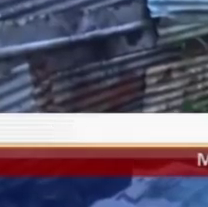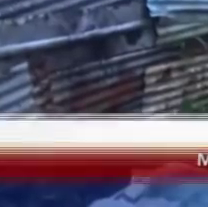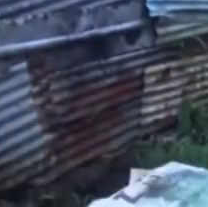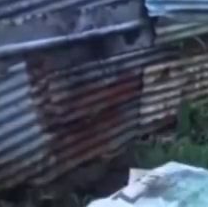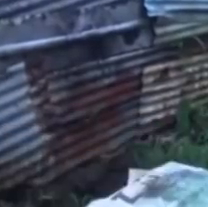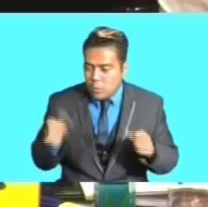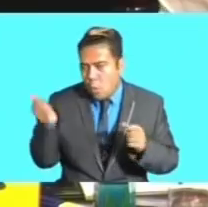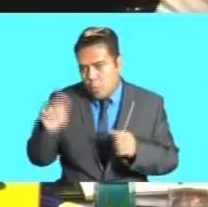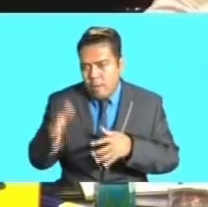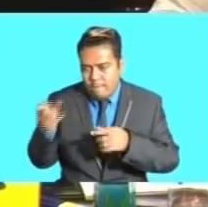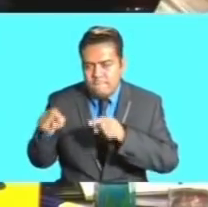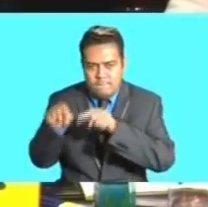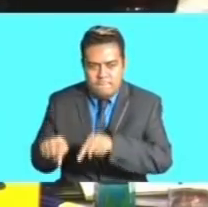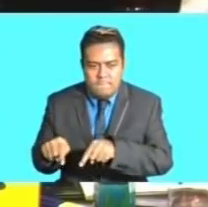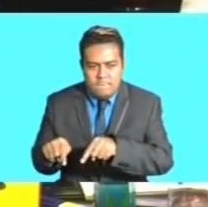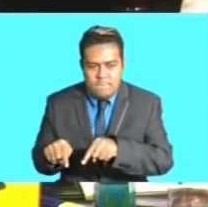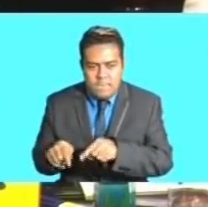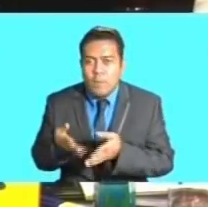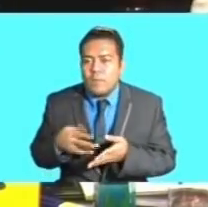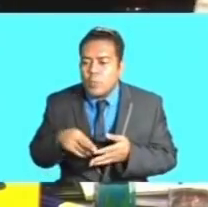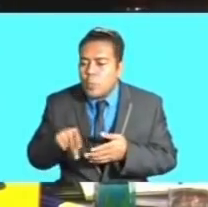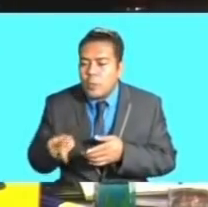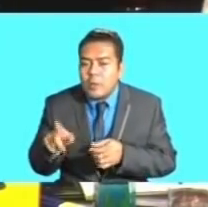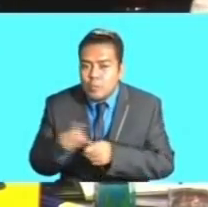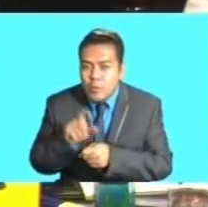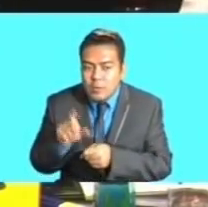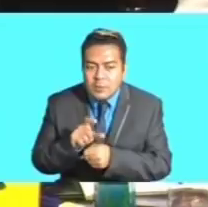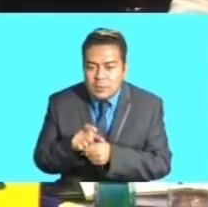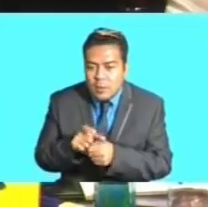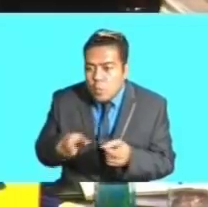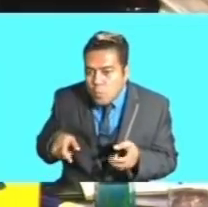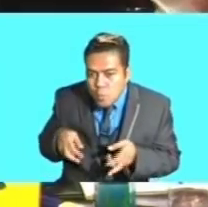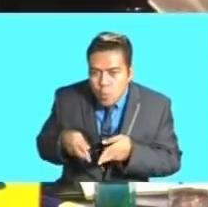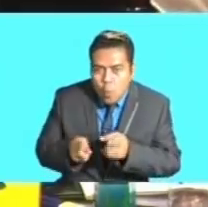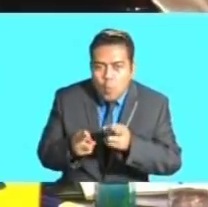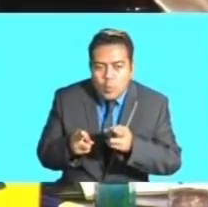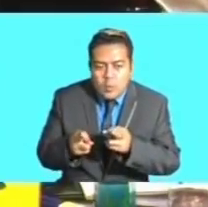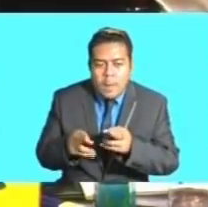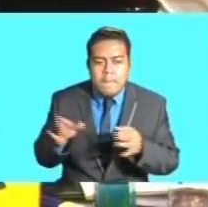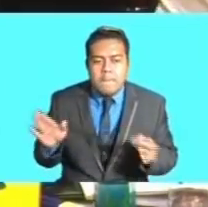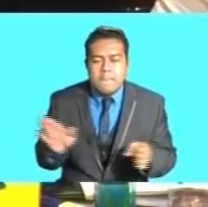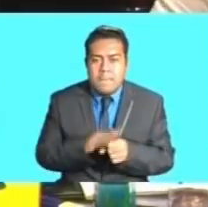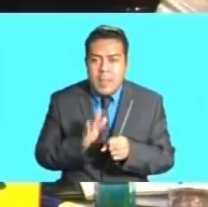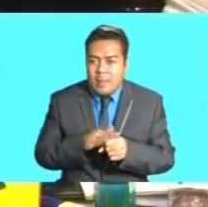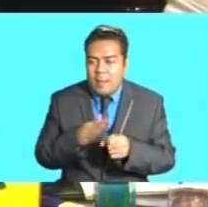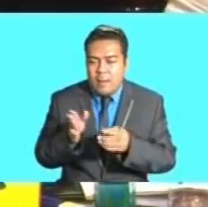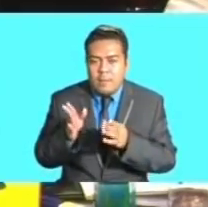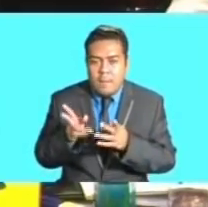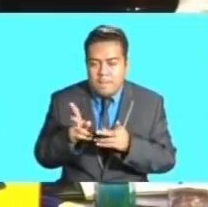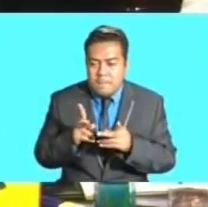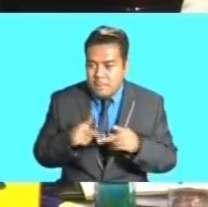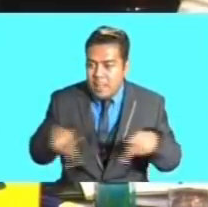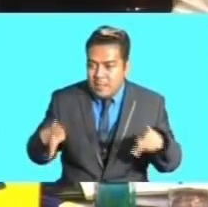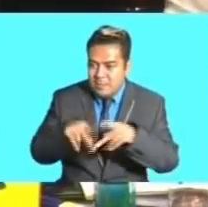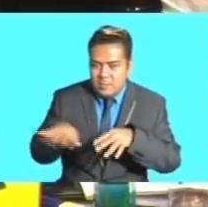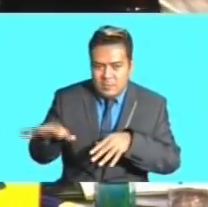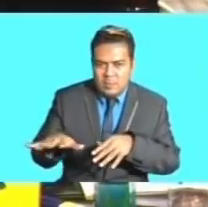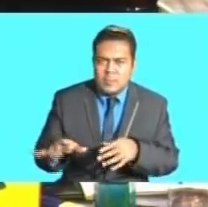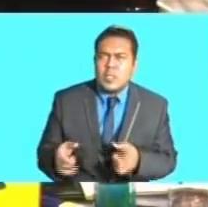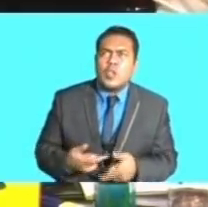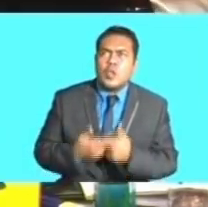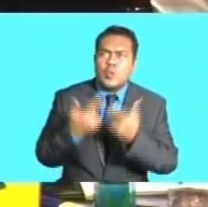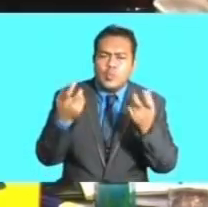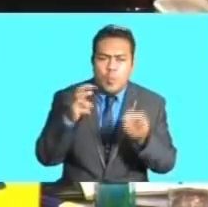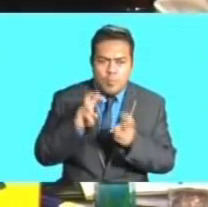squatter settlements. We have to walk in, create that road, build that place. And again, there is a huge